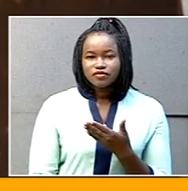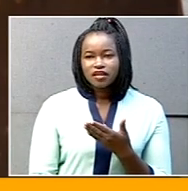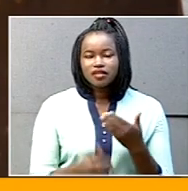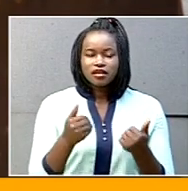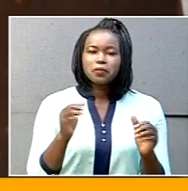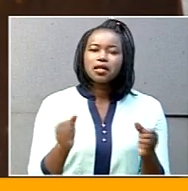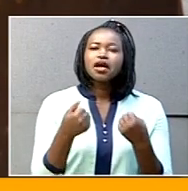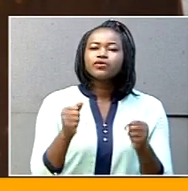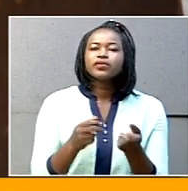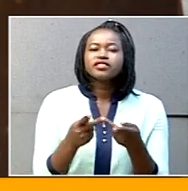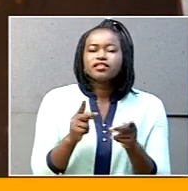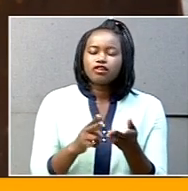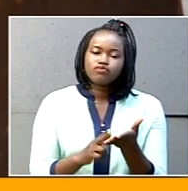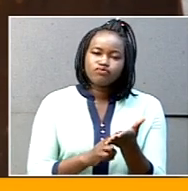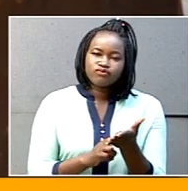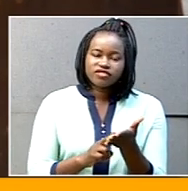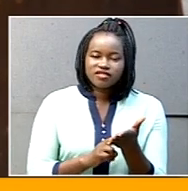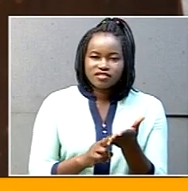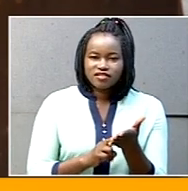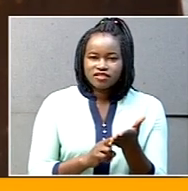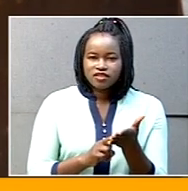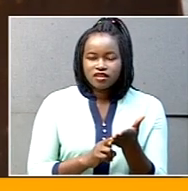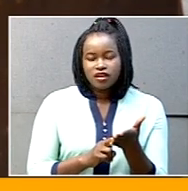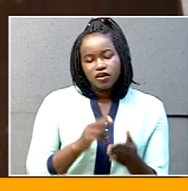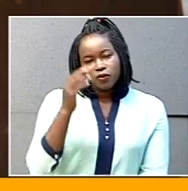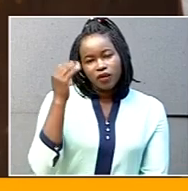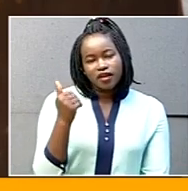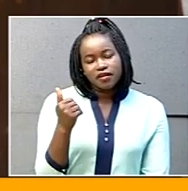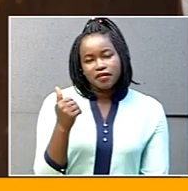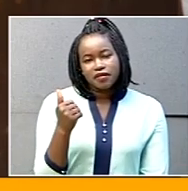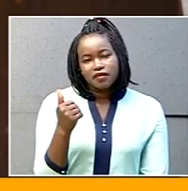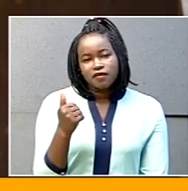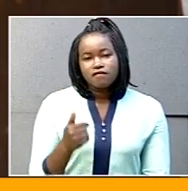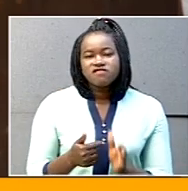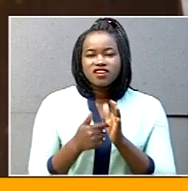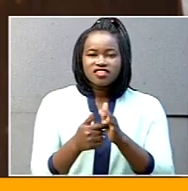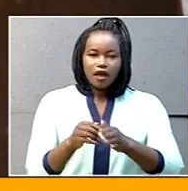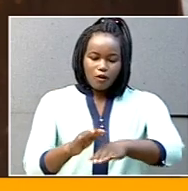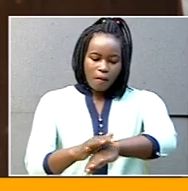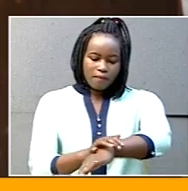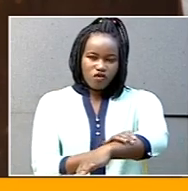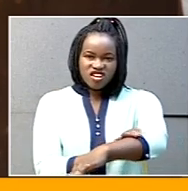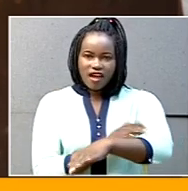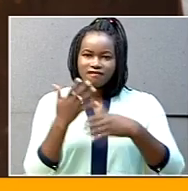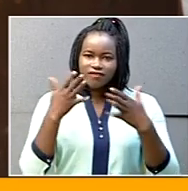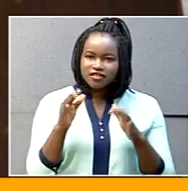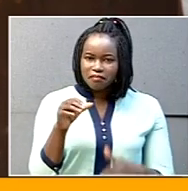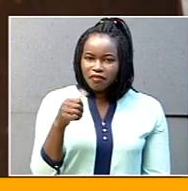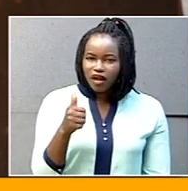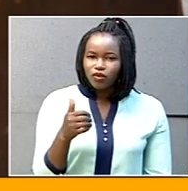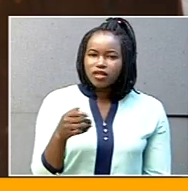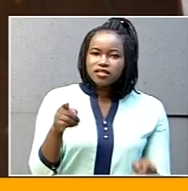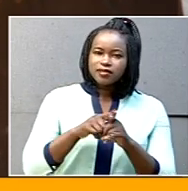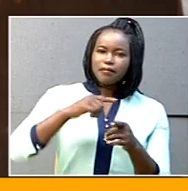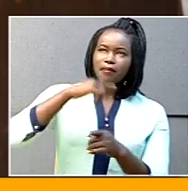because they are like onto its body, like the skin is not yet finished, mainly onto the wings